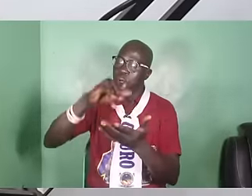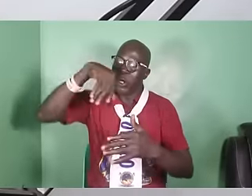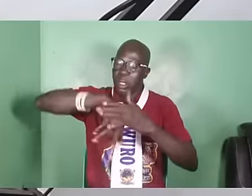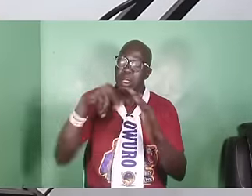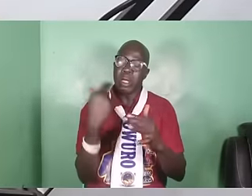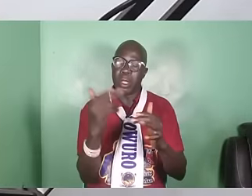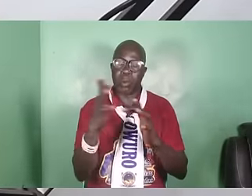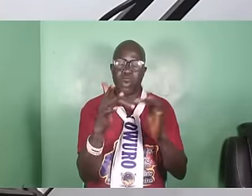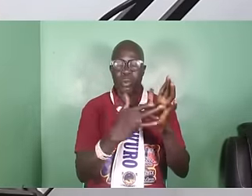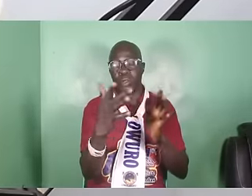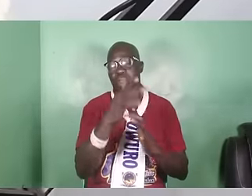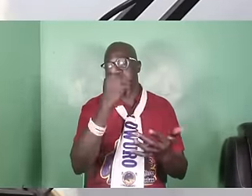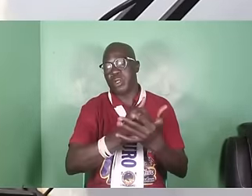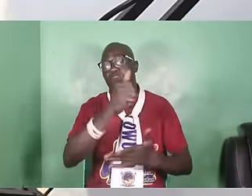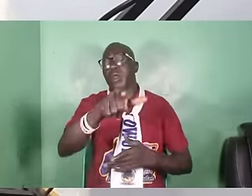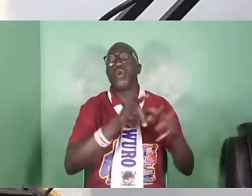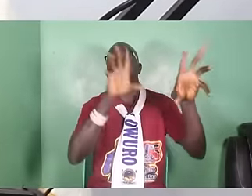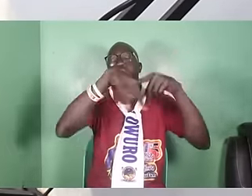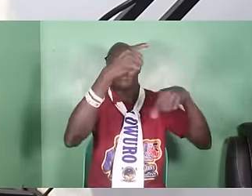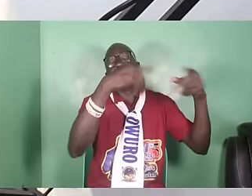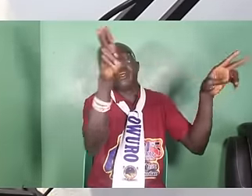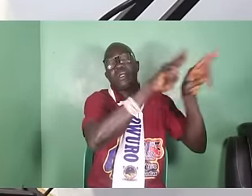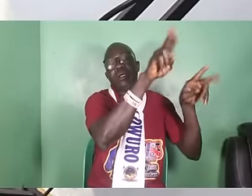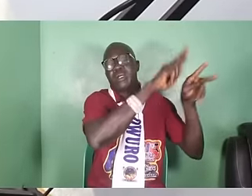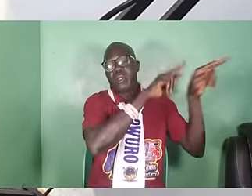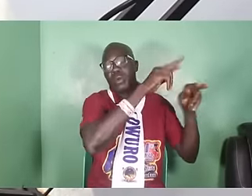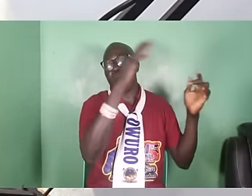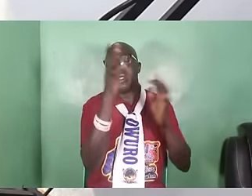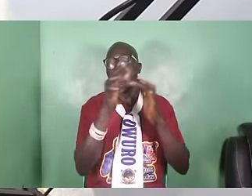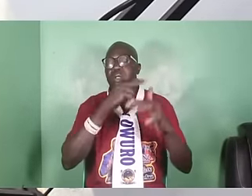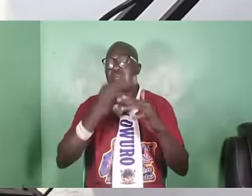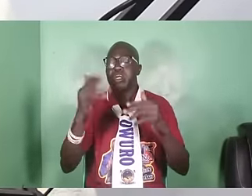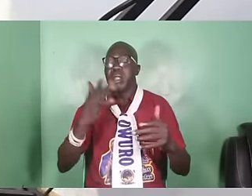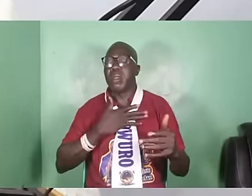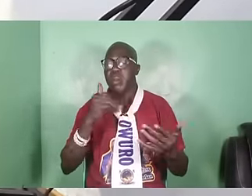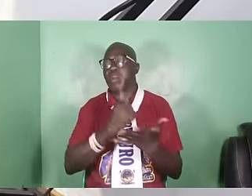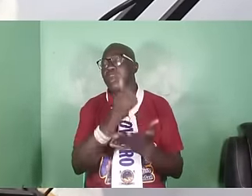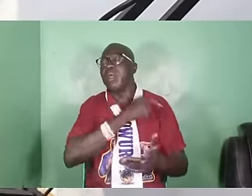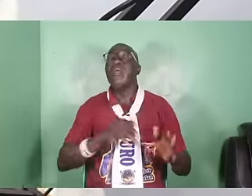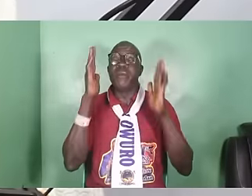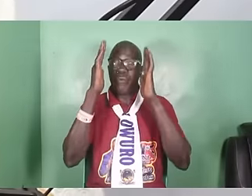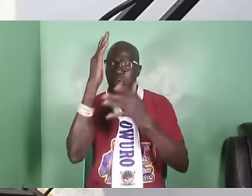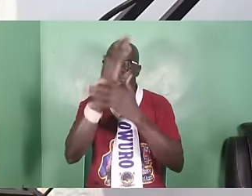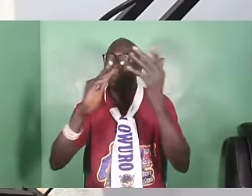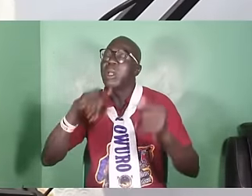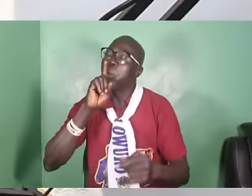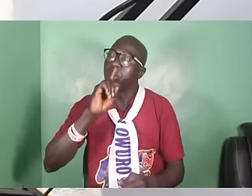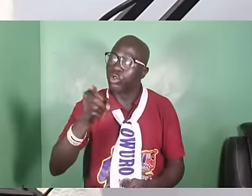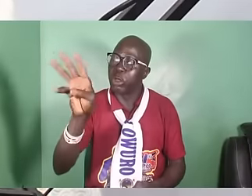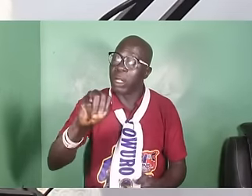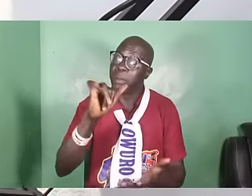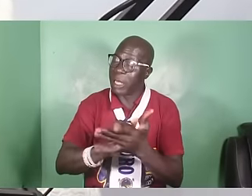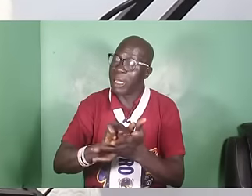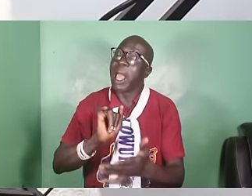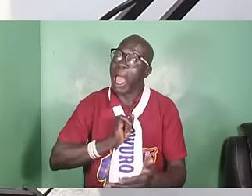glory in the name of Jesus. Lord God Jesus oya lo se bi oba you reign as King. Yes oluwa wa ko ju sene praise somebody assure them I am next